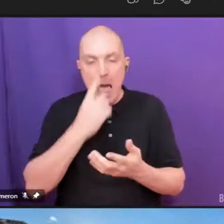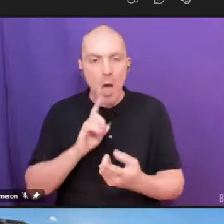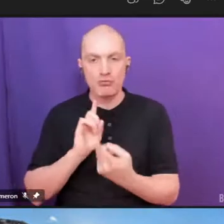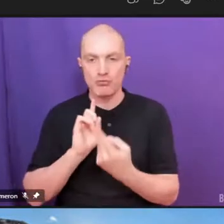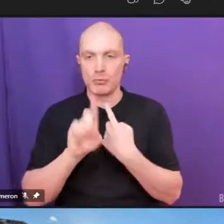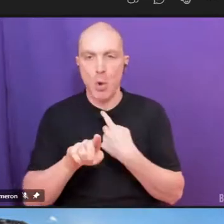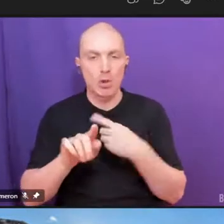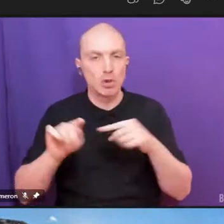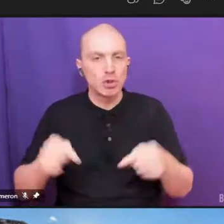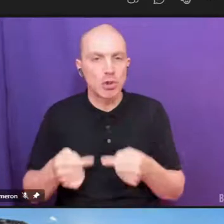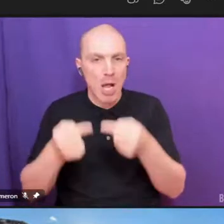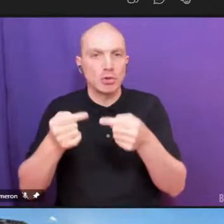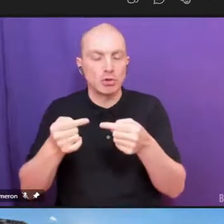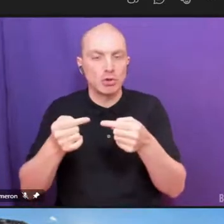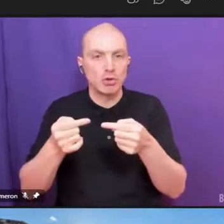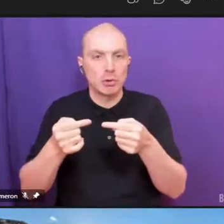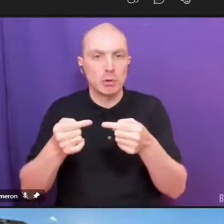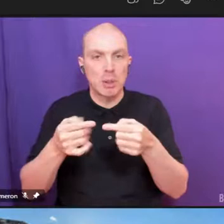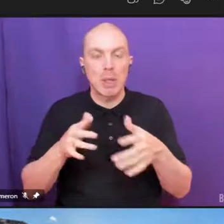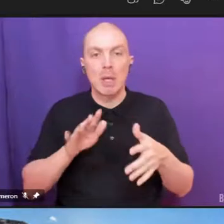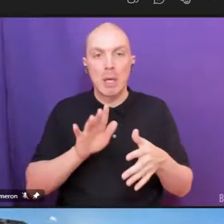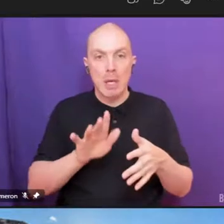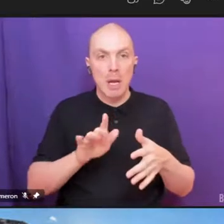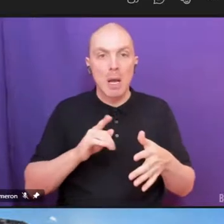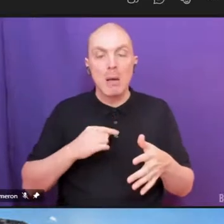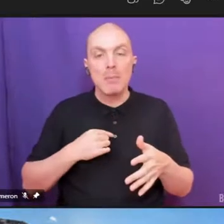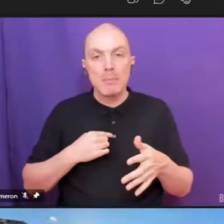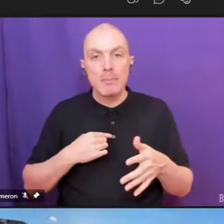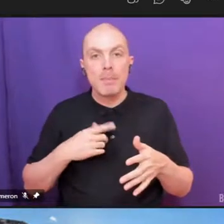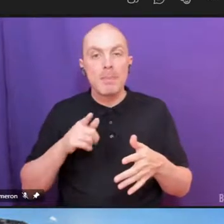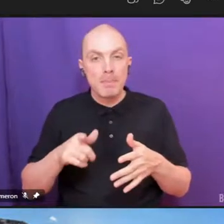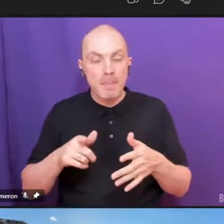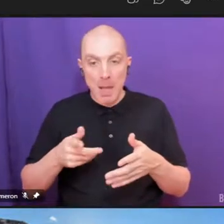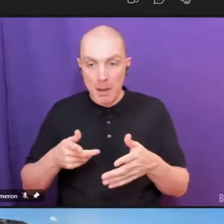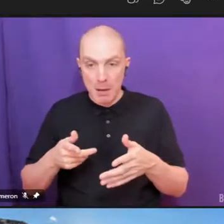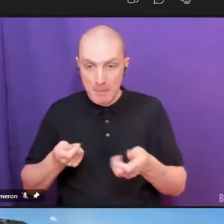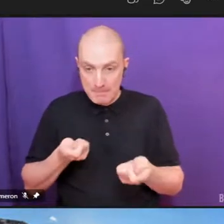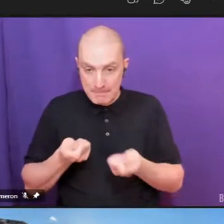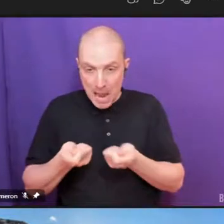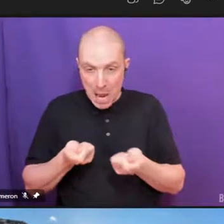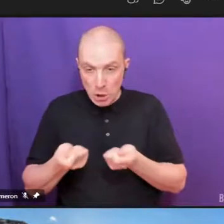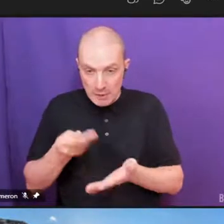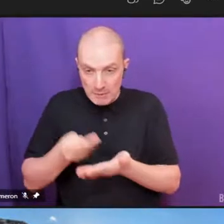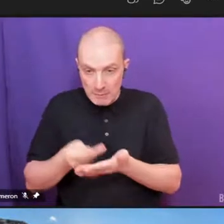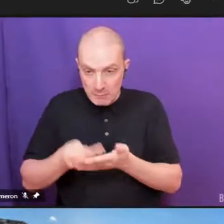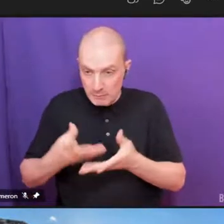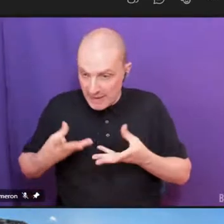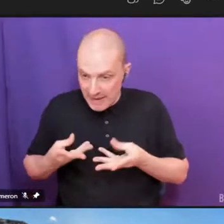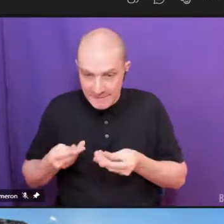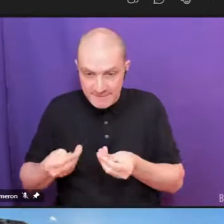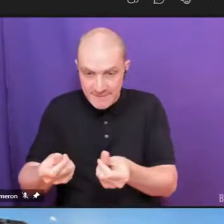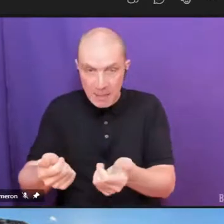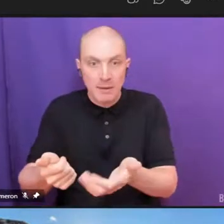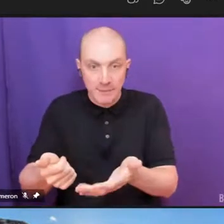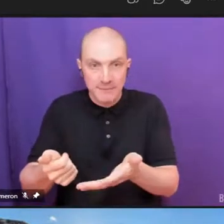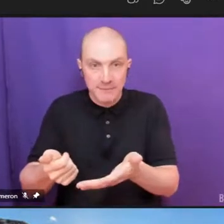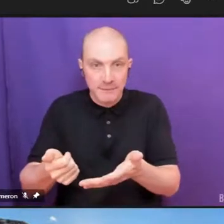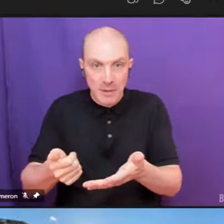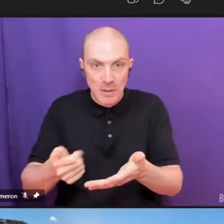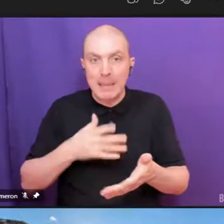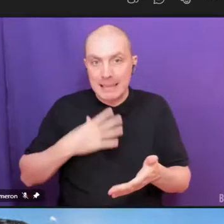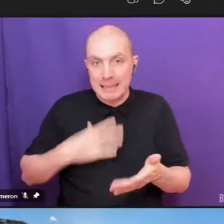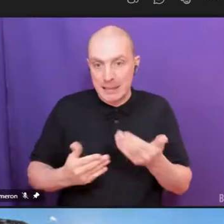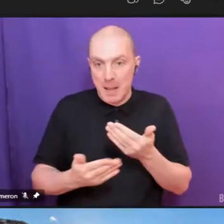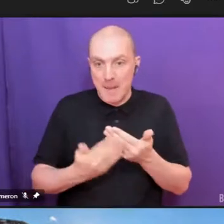In addition to ongoing effective financial management, another key area of our audit focus during this